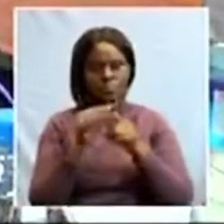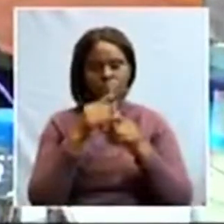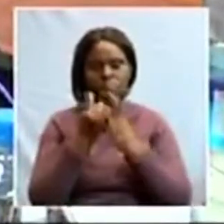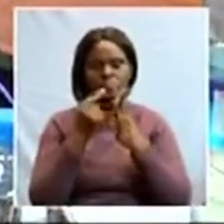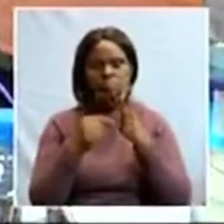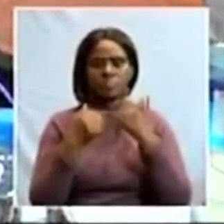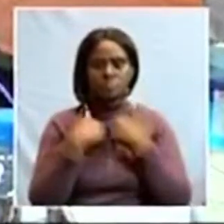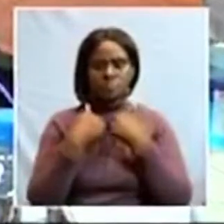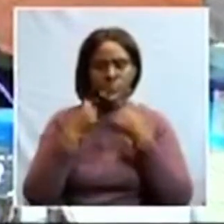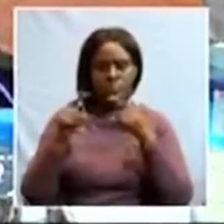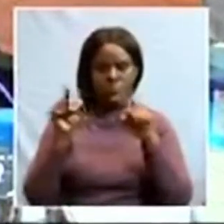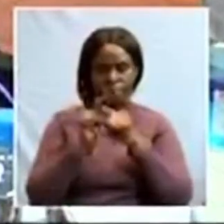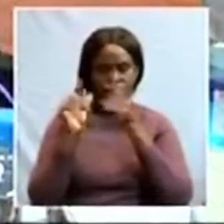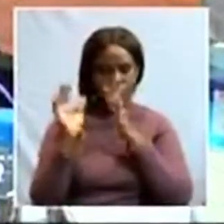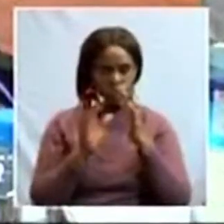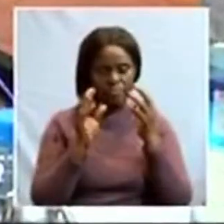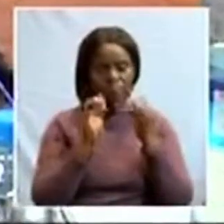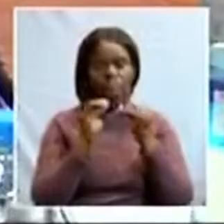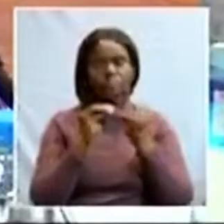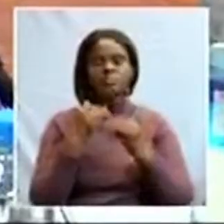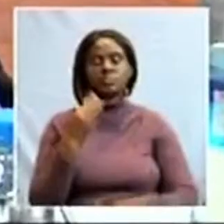undertaken as planned.